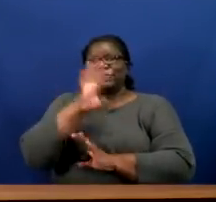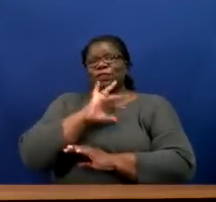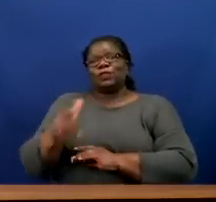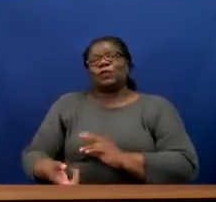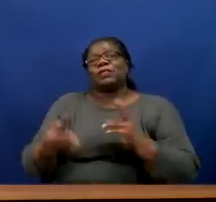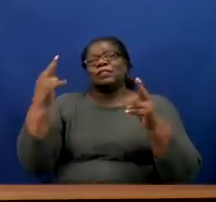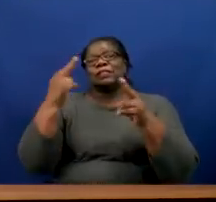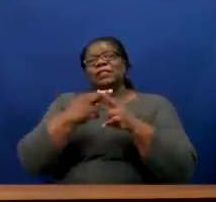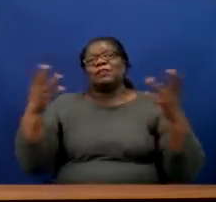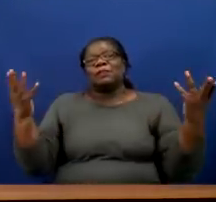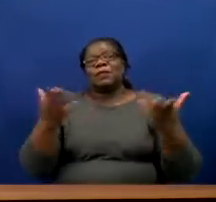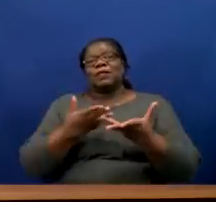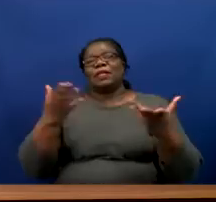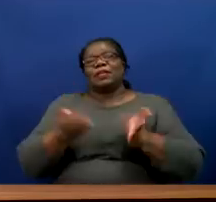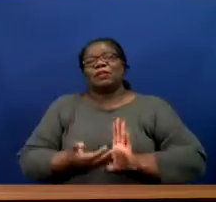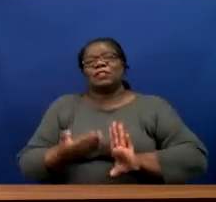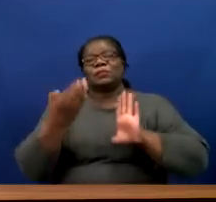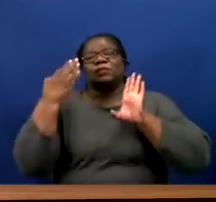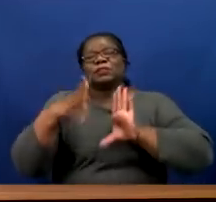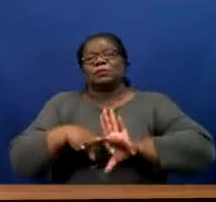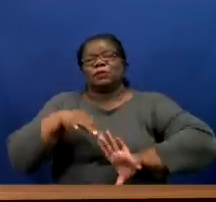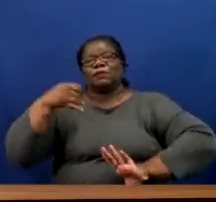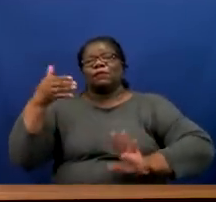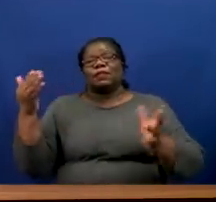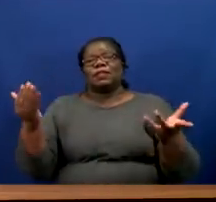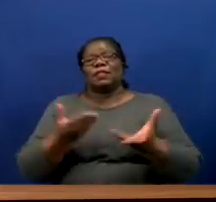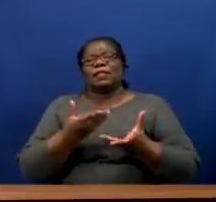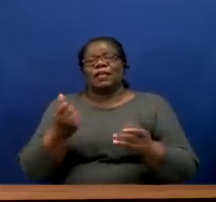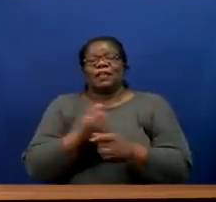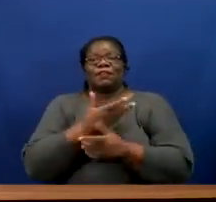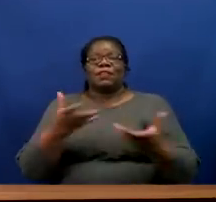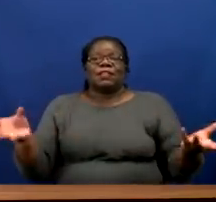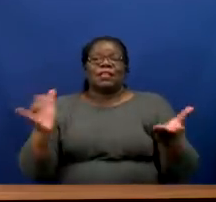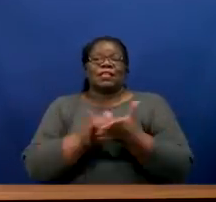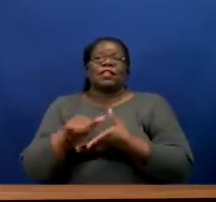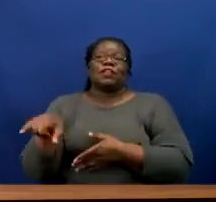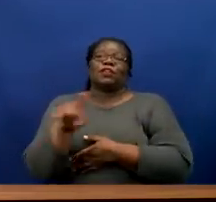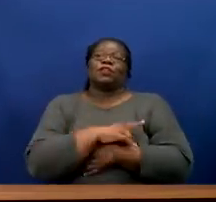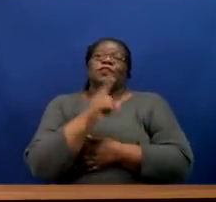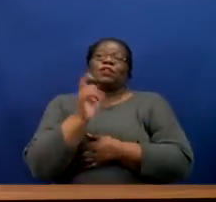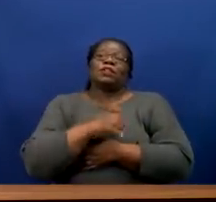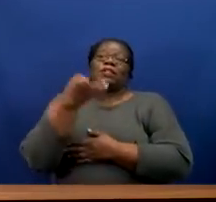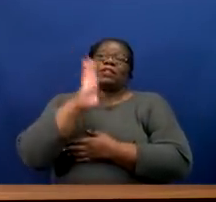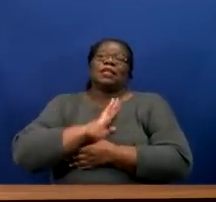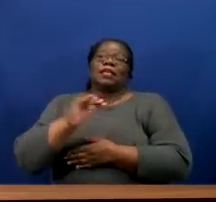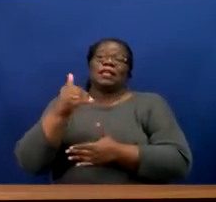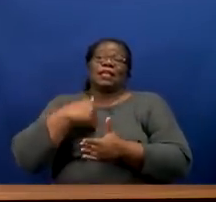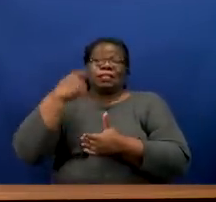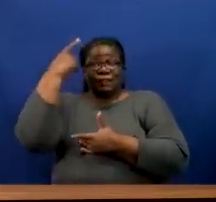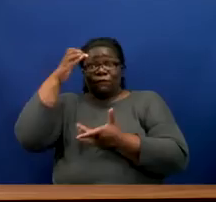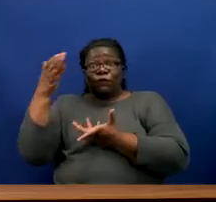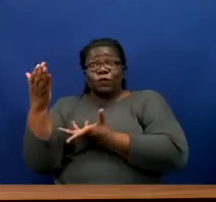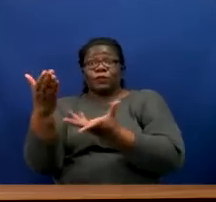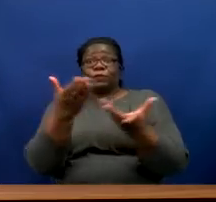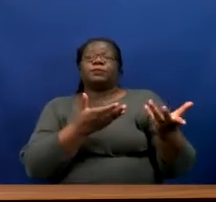here, that his nature would be found here. And everything you need, God has it available to